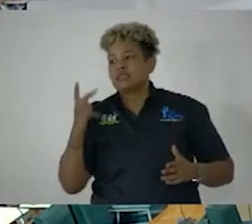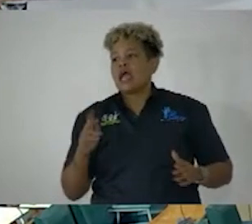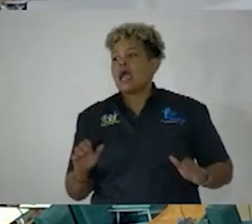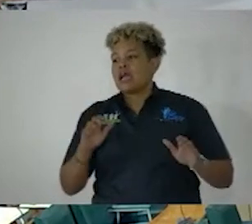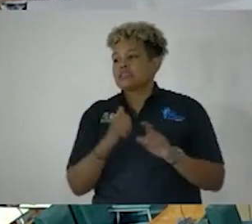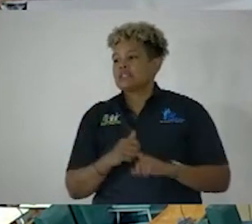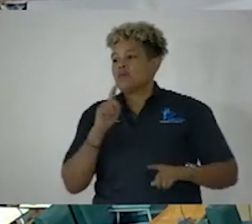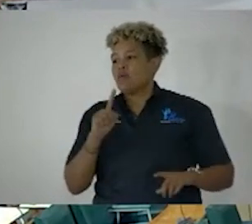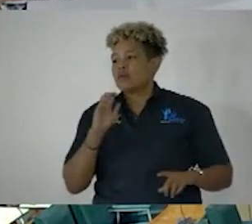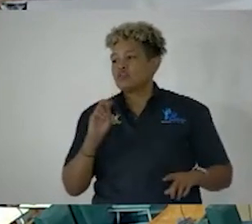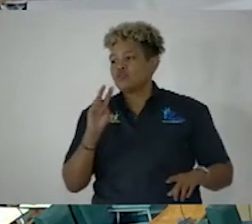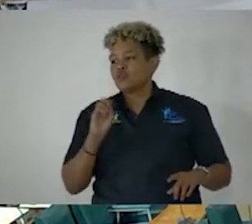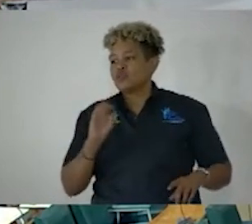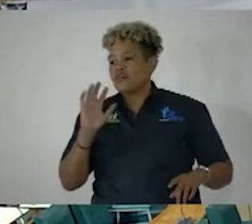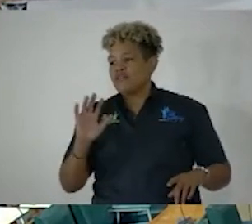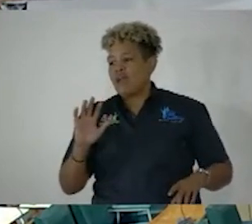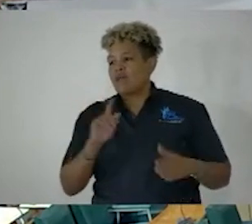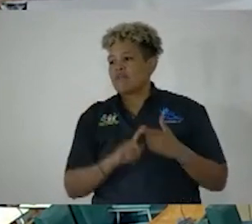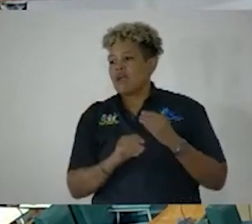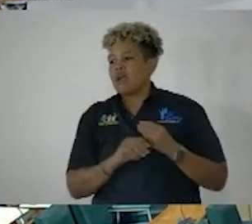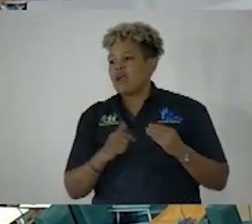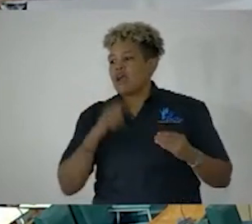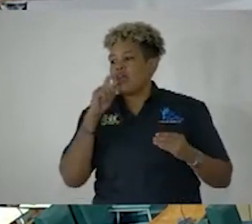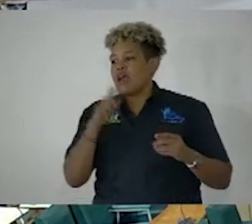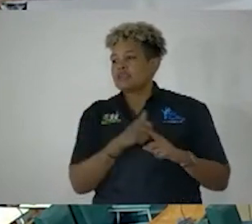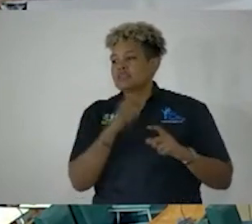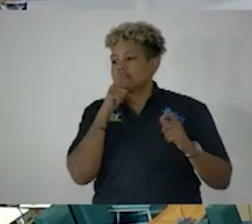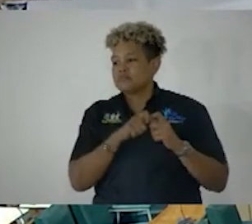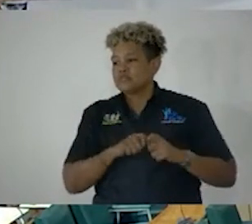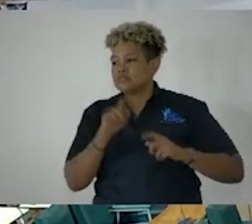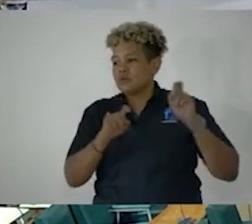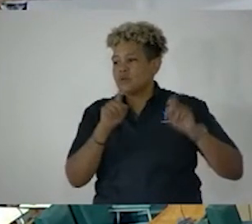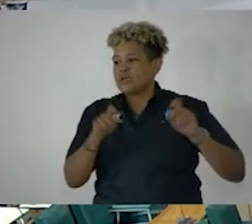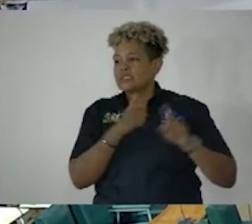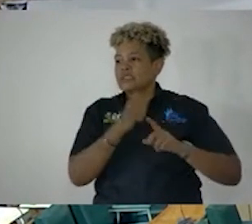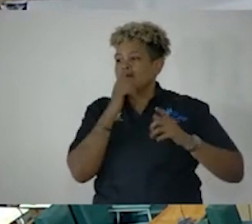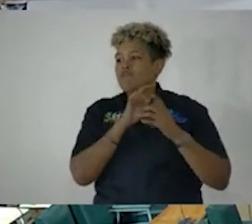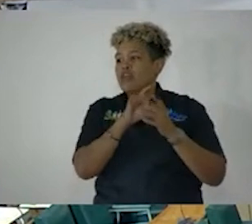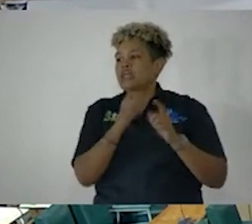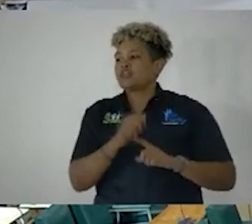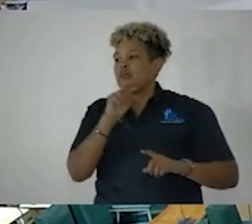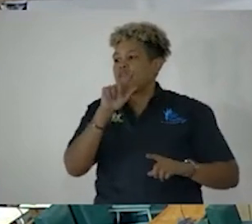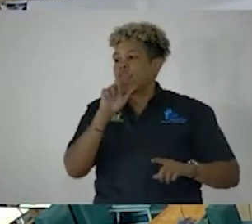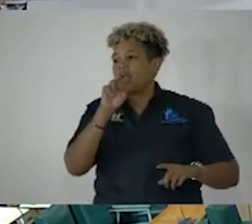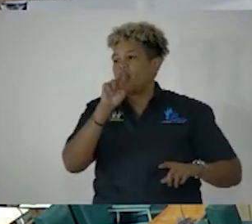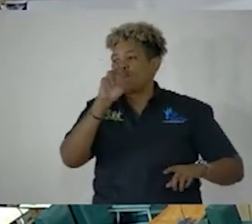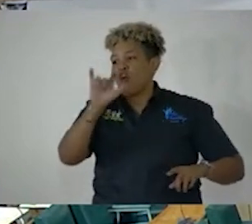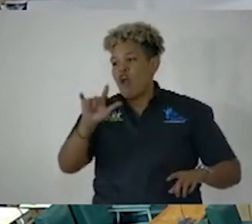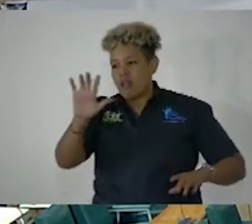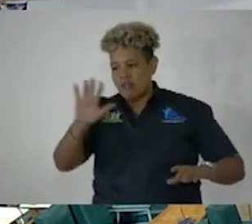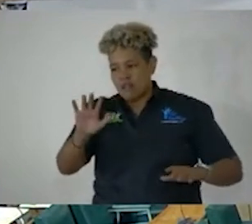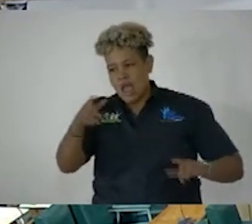activity 10205. Yes. So I'm asking a specific question in relation to Vale Royal. Right.